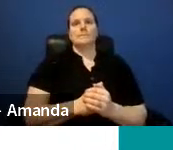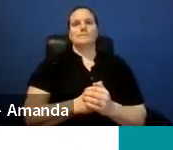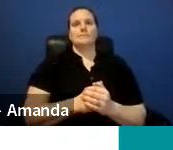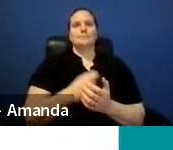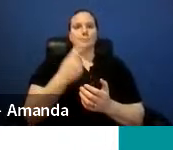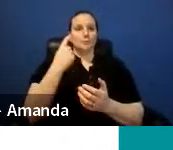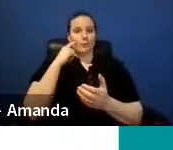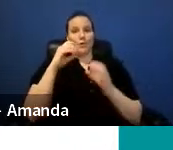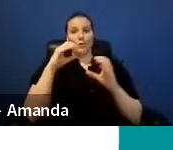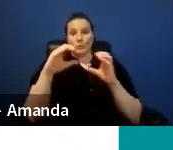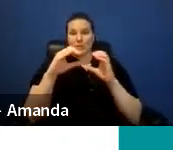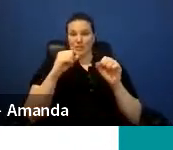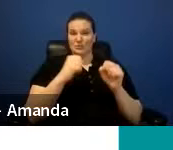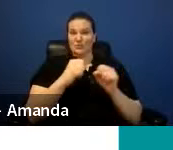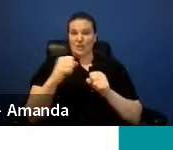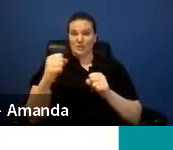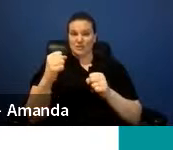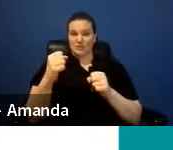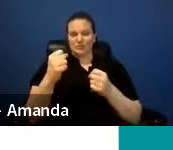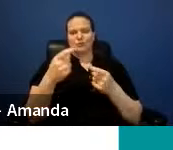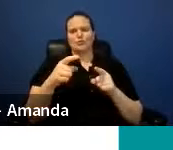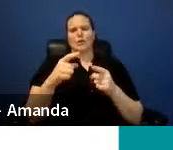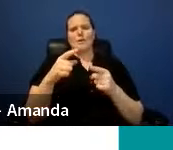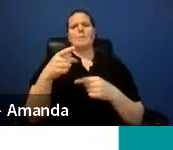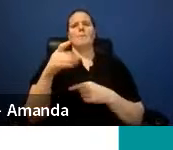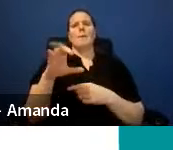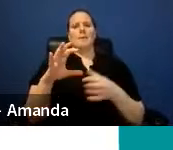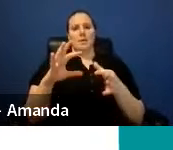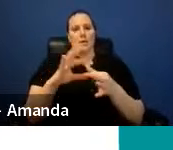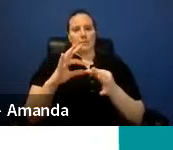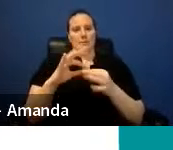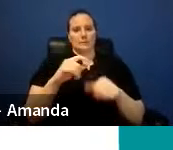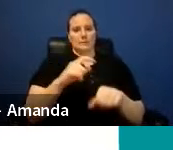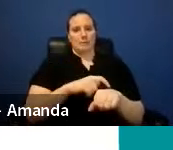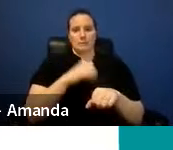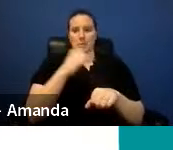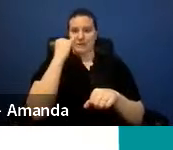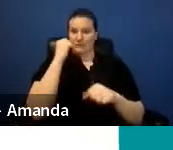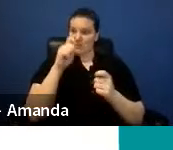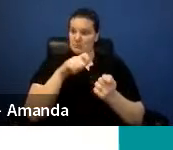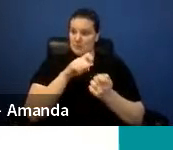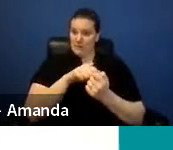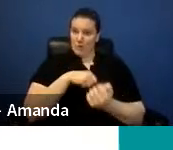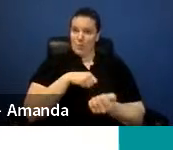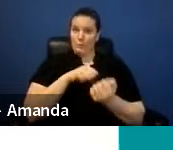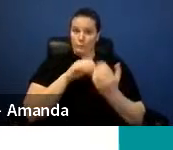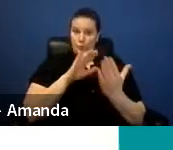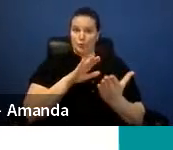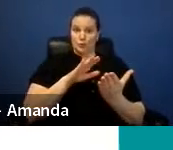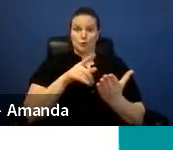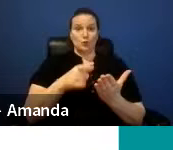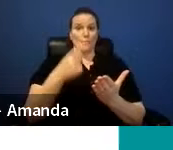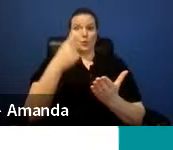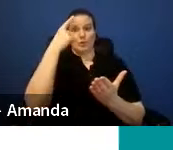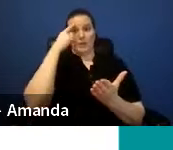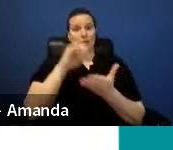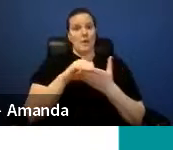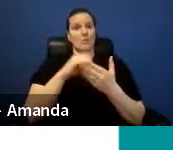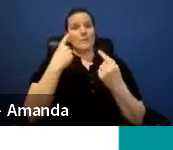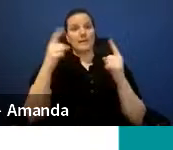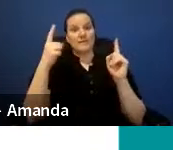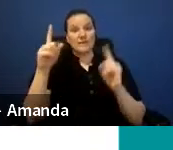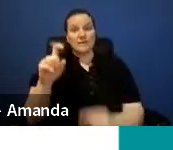for communication strategies during the public comment period? And if there are specific approaches that you think would be effective?